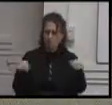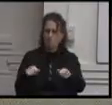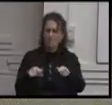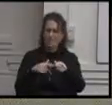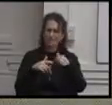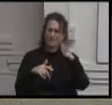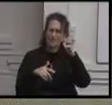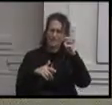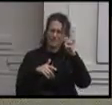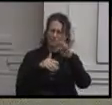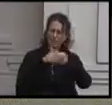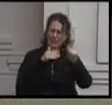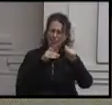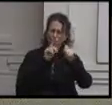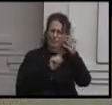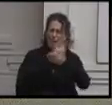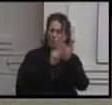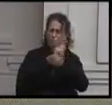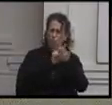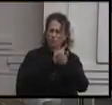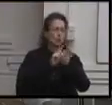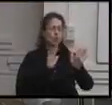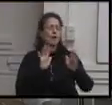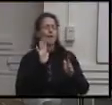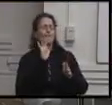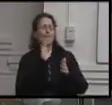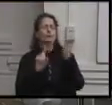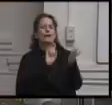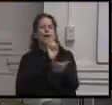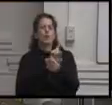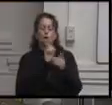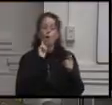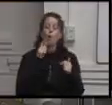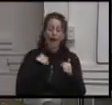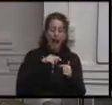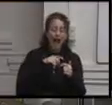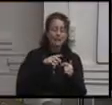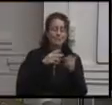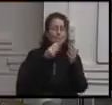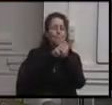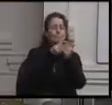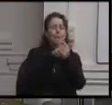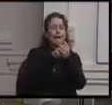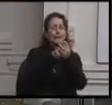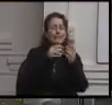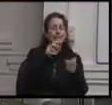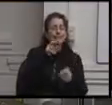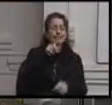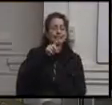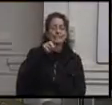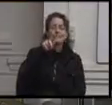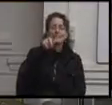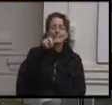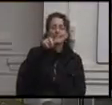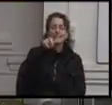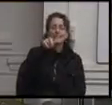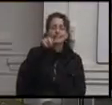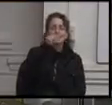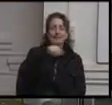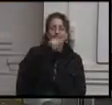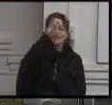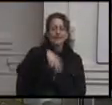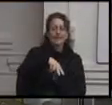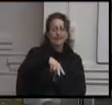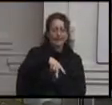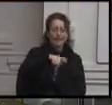hours. 500 hours. Okay, there's a dollar sign in front of 500. That's interesting. No, it should say, it